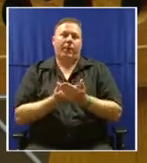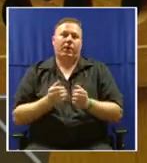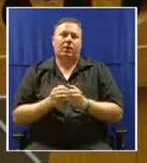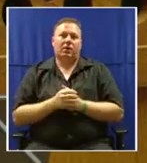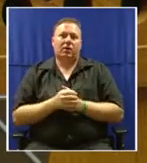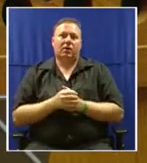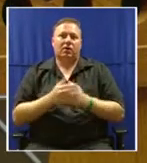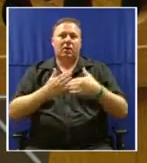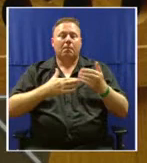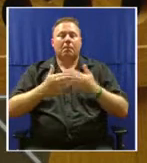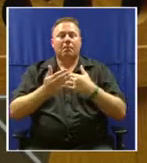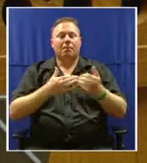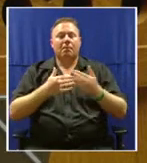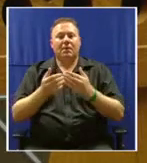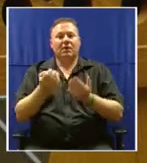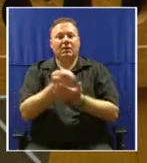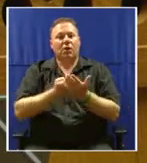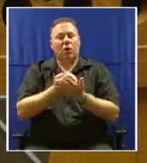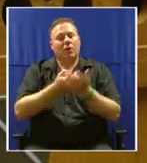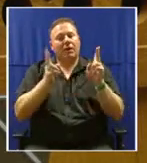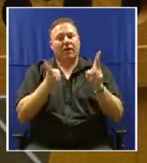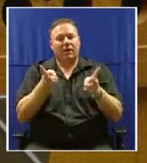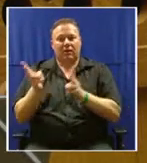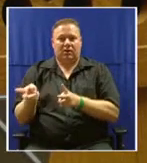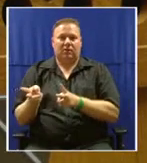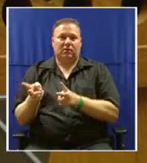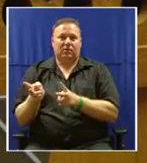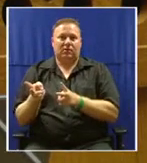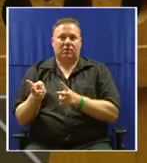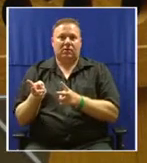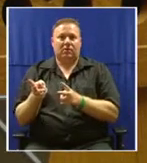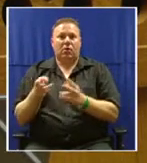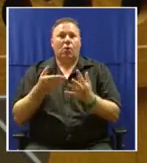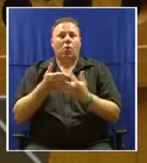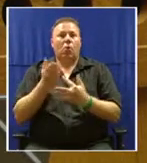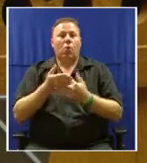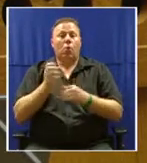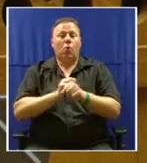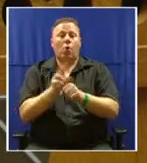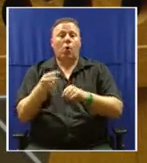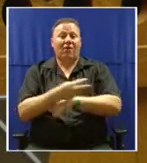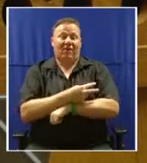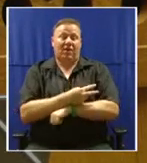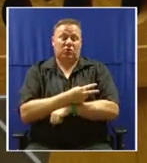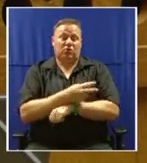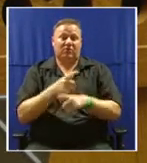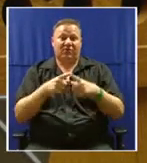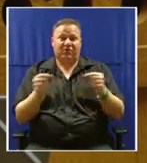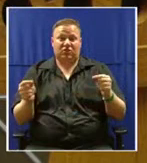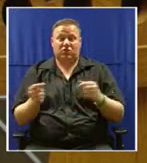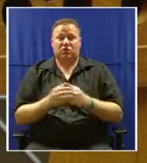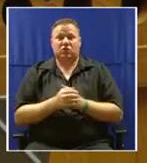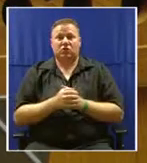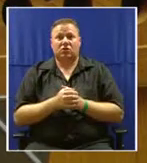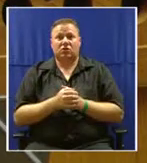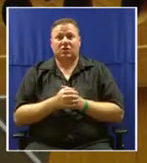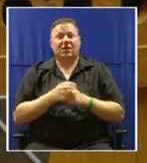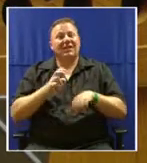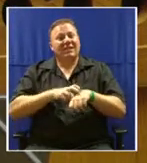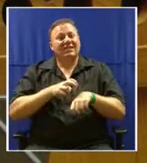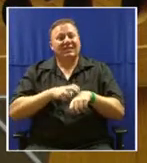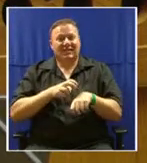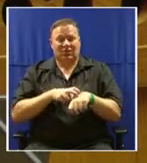we rebuild our economy in the midst of this pandemic, it is necessary that we